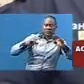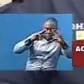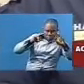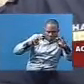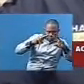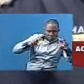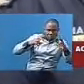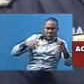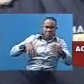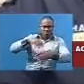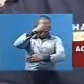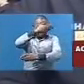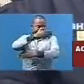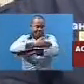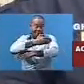removal of barricades,